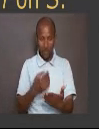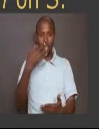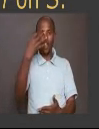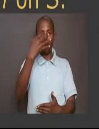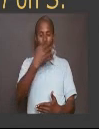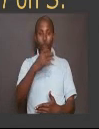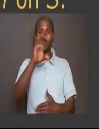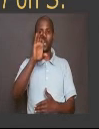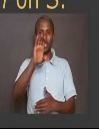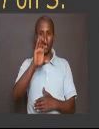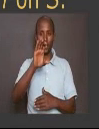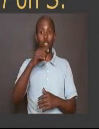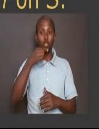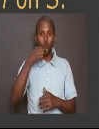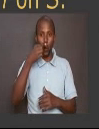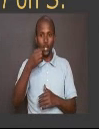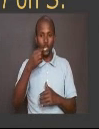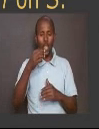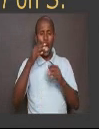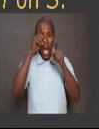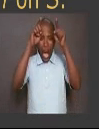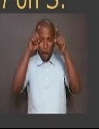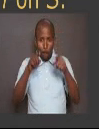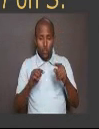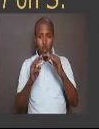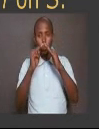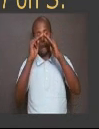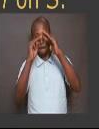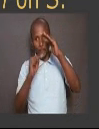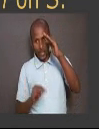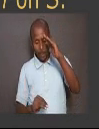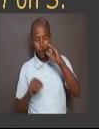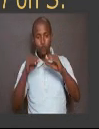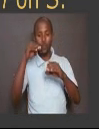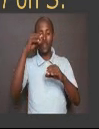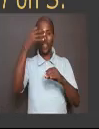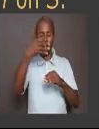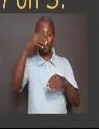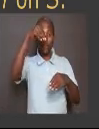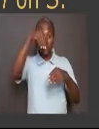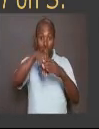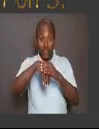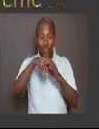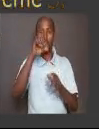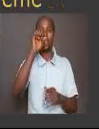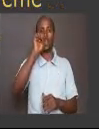f of c is called an absolute minimum of f on S.